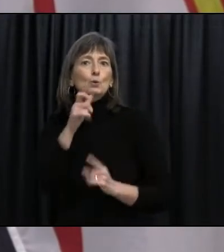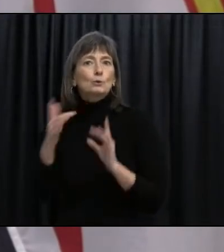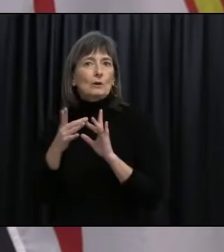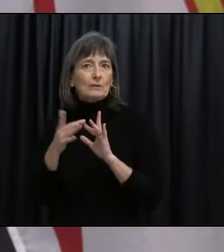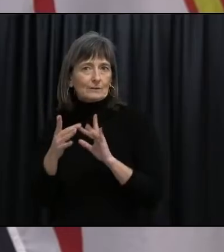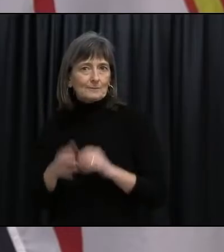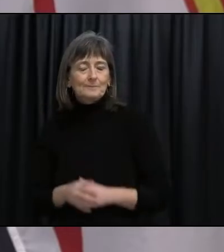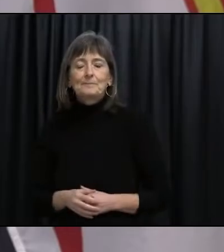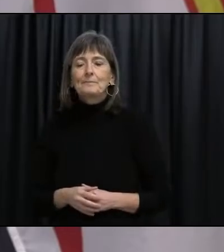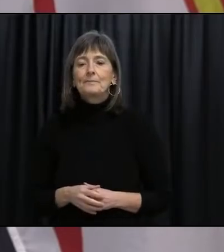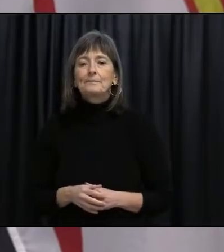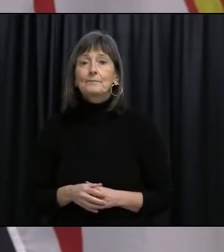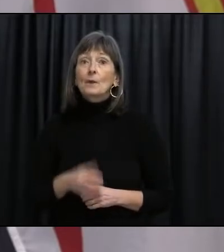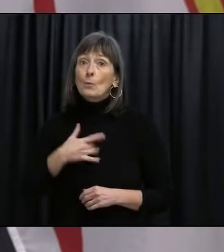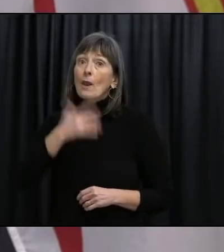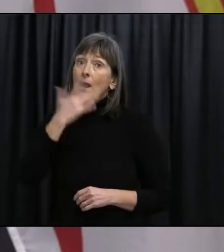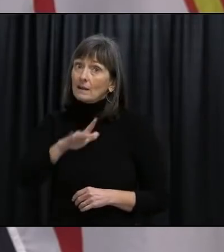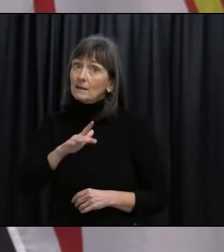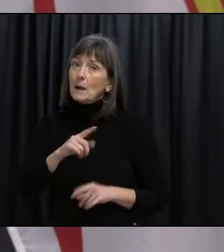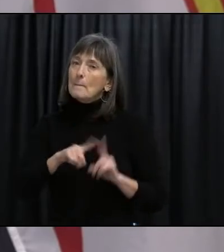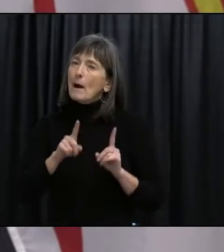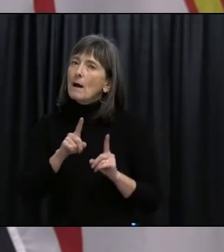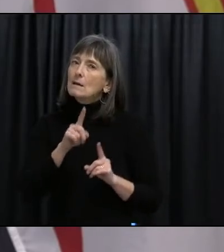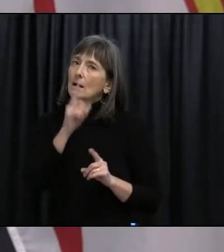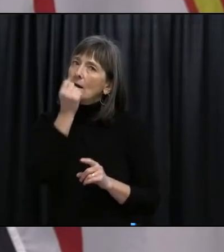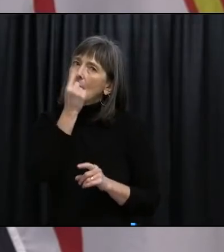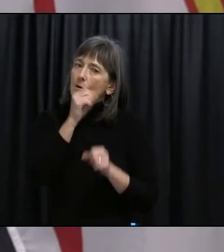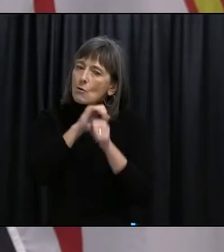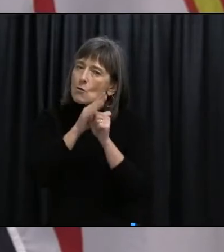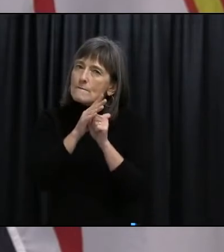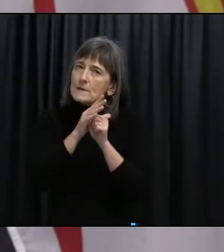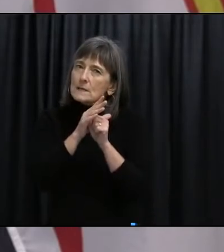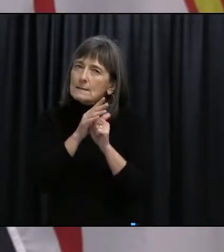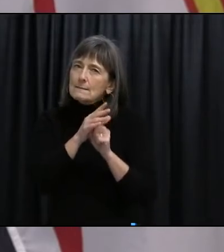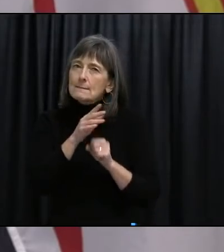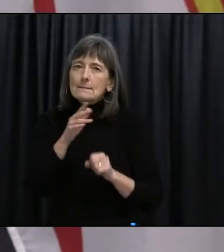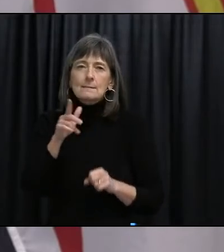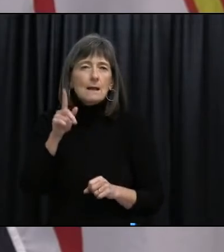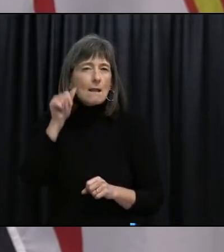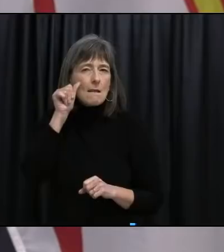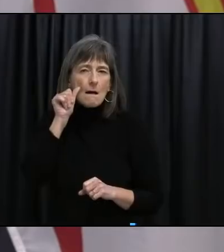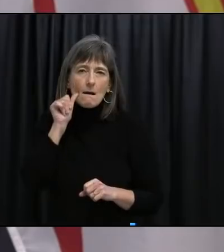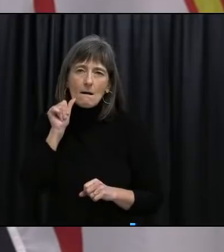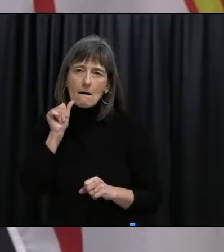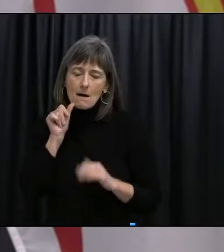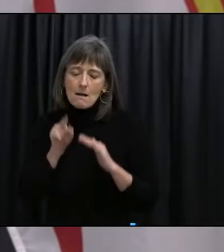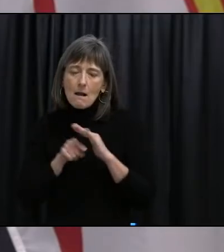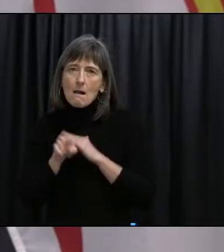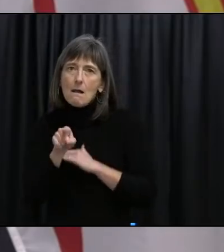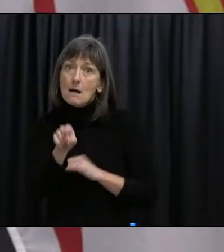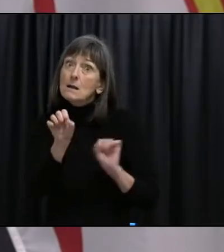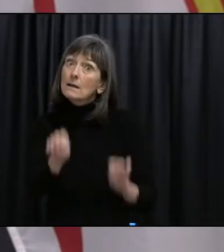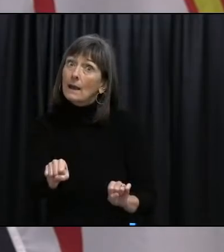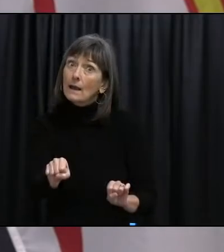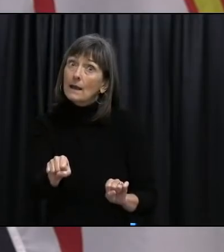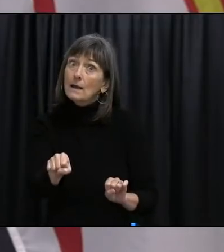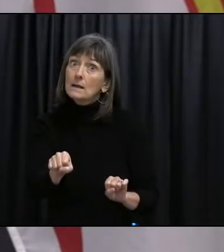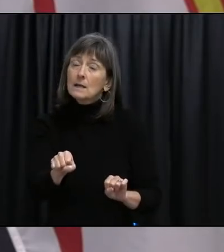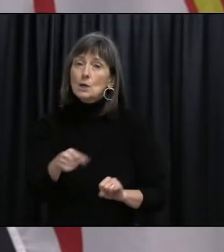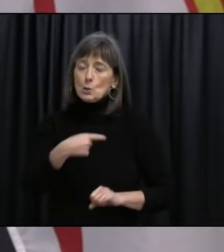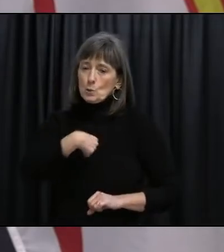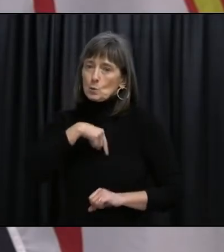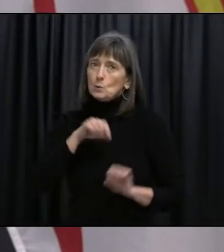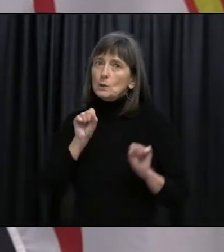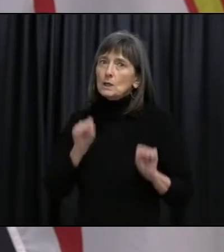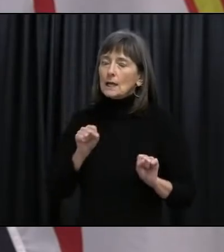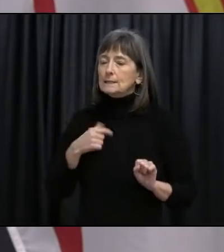remember that this virus is stealthy, and even when we do everything right, it can still take hold. This is why we must remain vigilant and keep